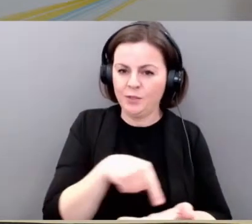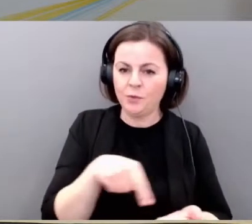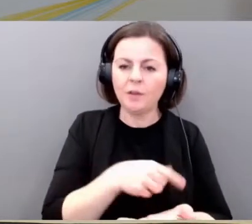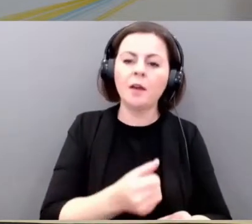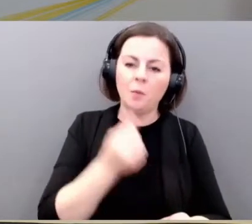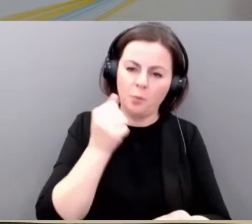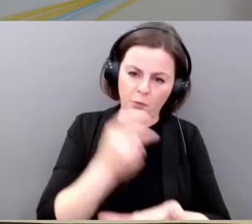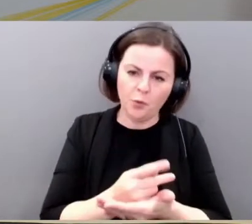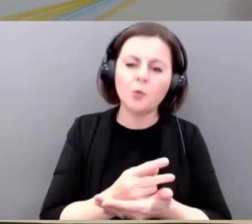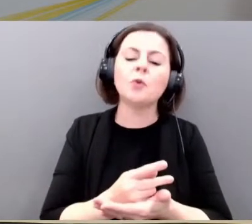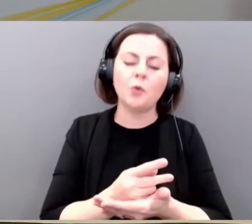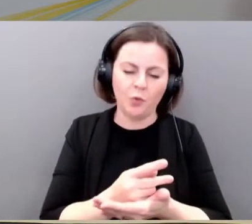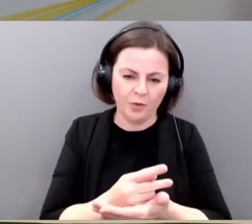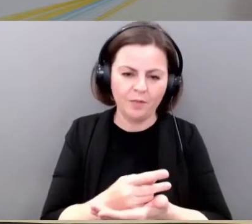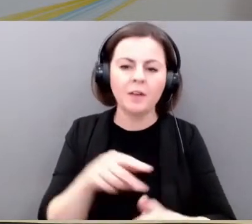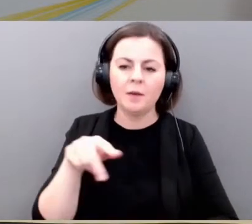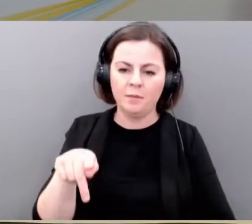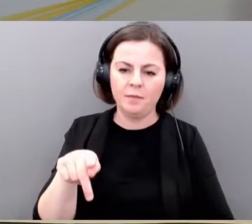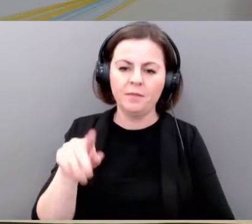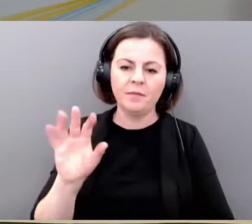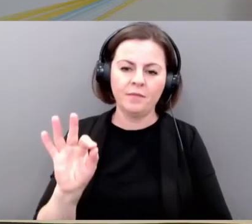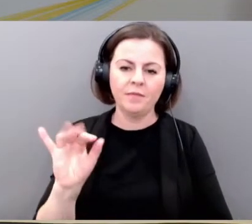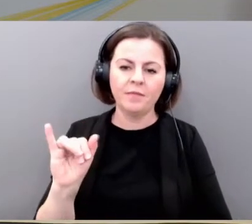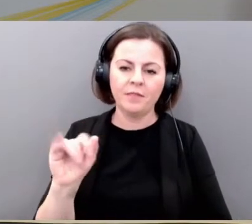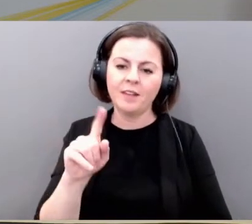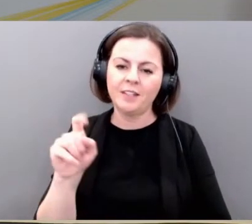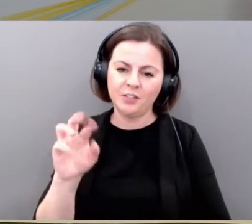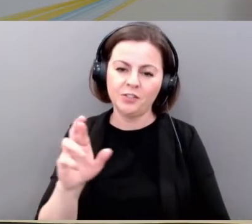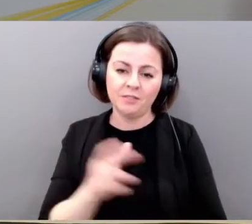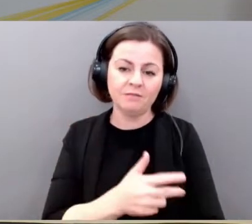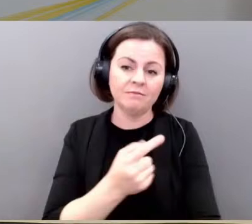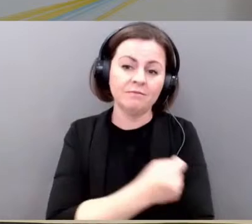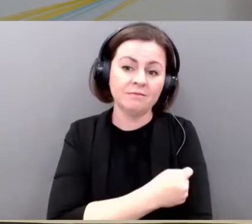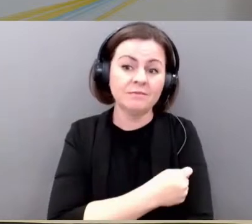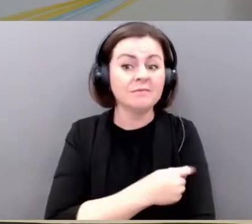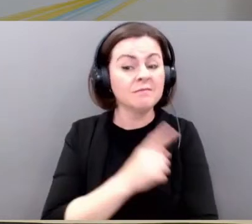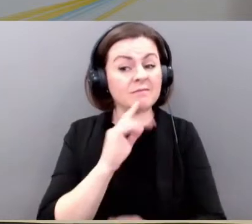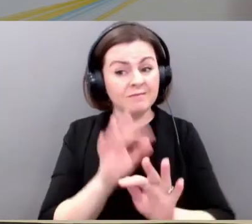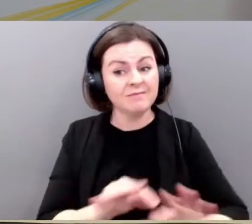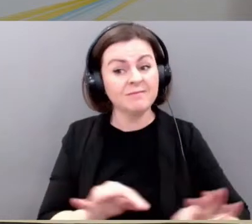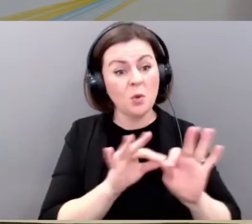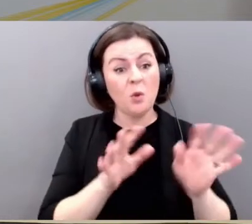big decision and a turning point, I believe, in our journey with COVID-19.